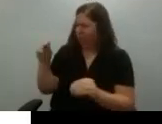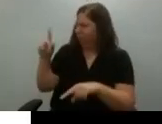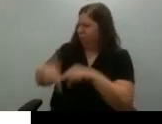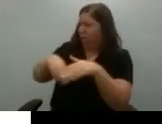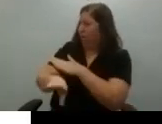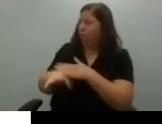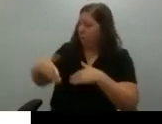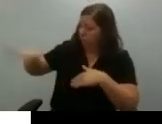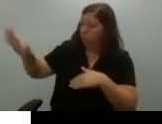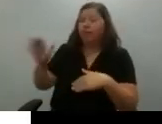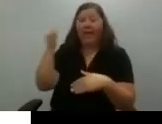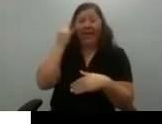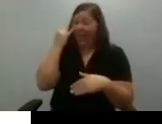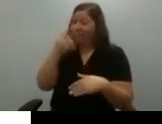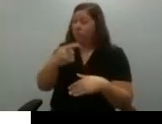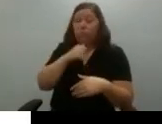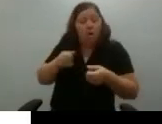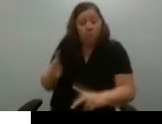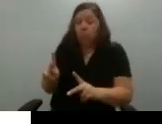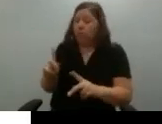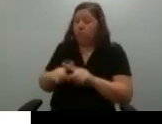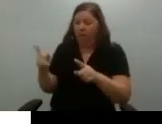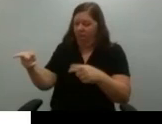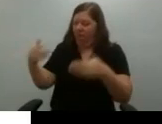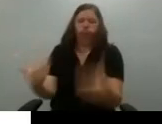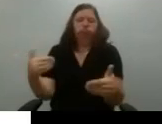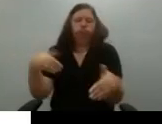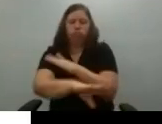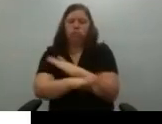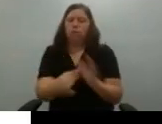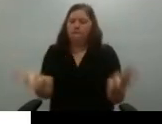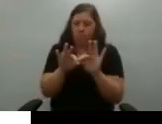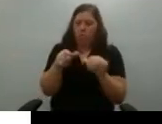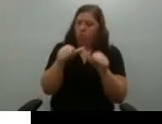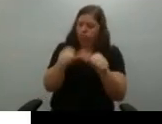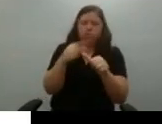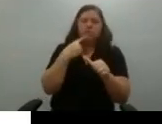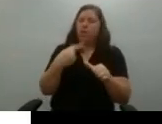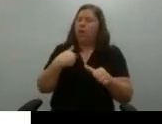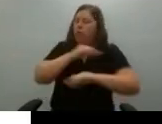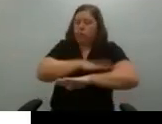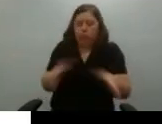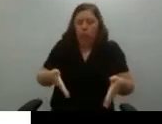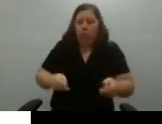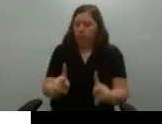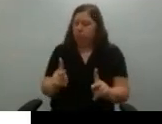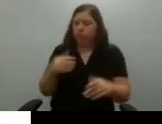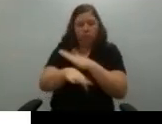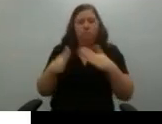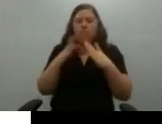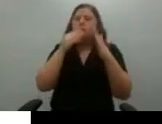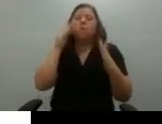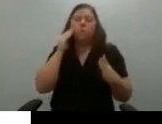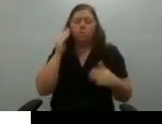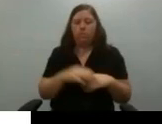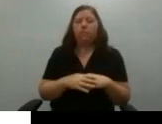officers do enter without your permission, it's important to continue to say that you do not give them permission to enter your house. There is